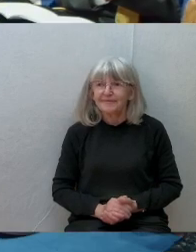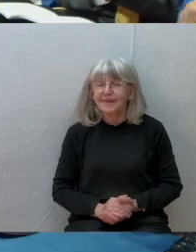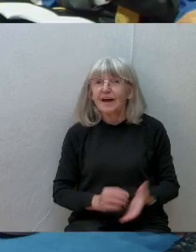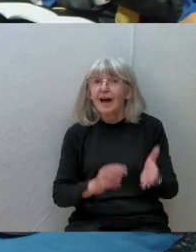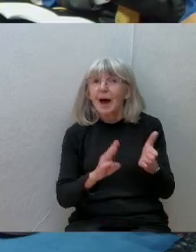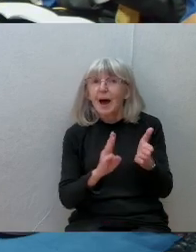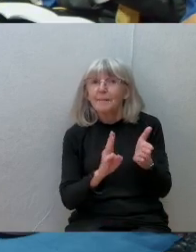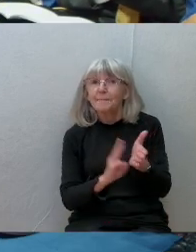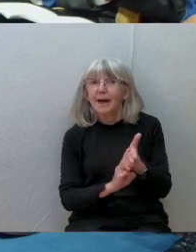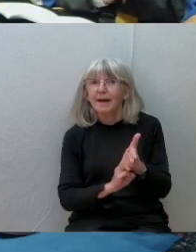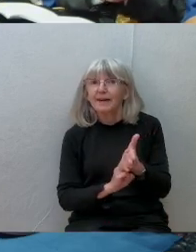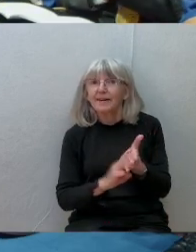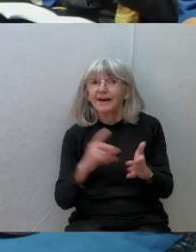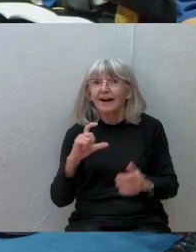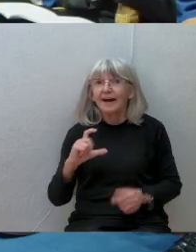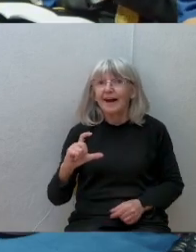Megan Callahan.